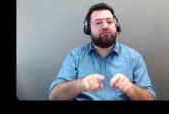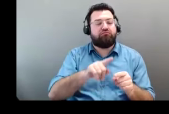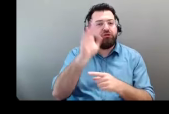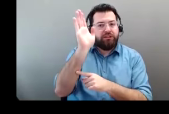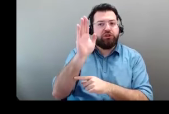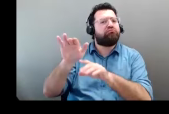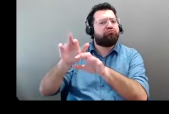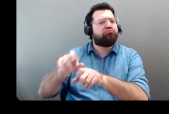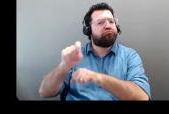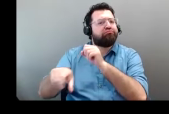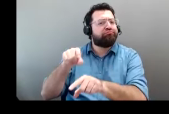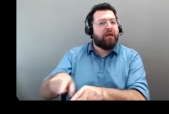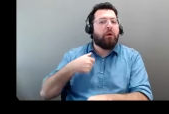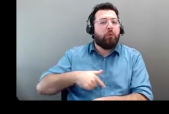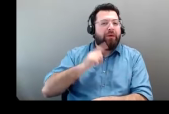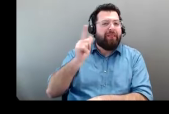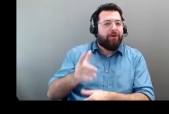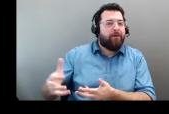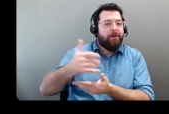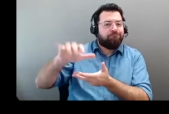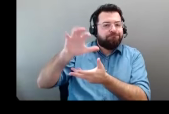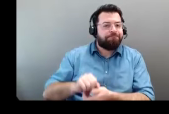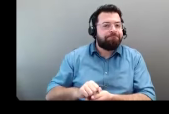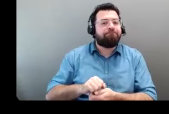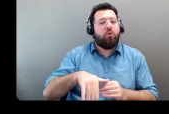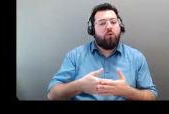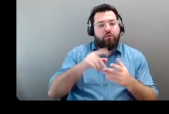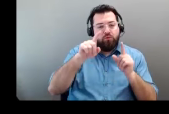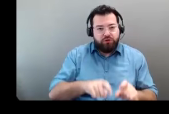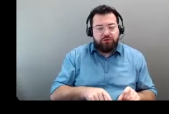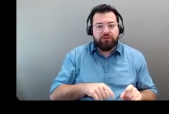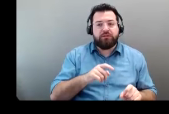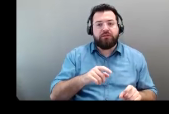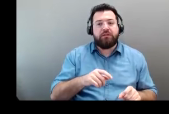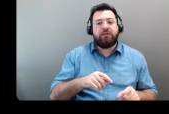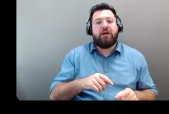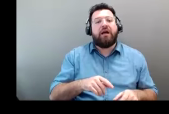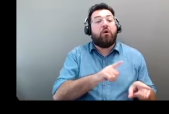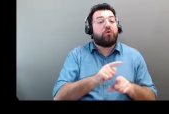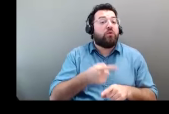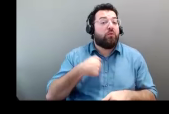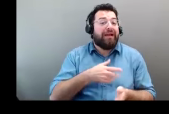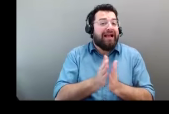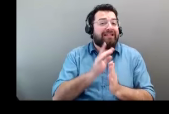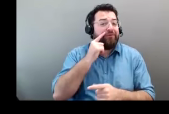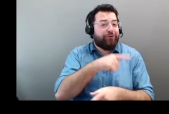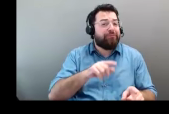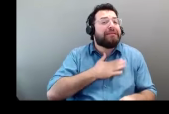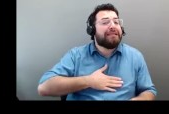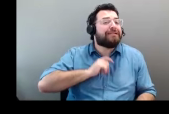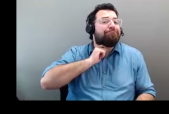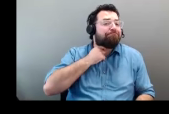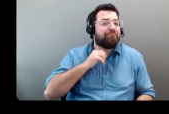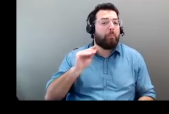to talk about them near the end. And then also we kindly ask that you remain muted until the time slots